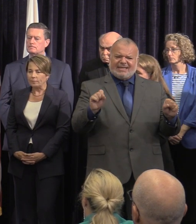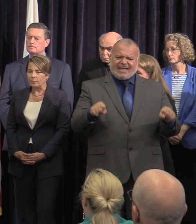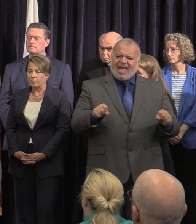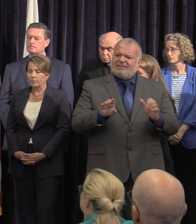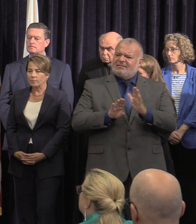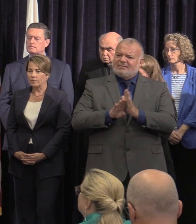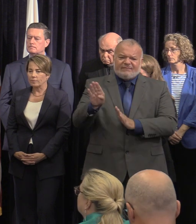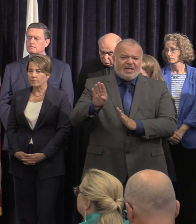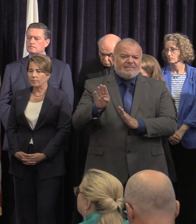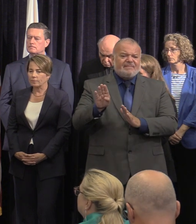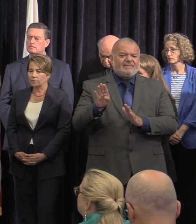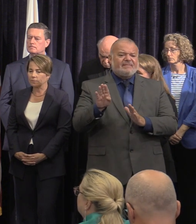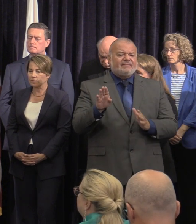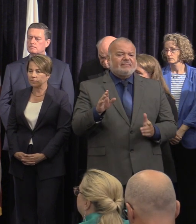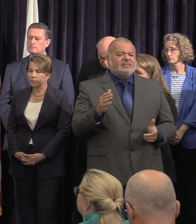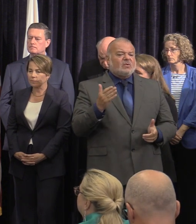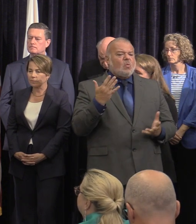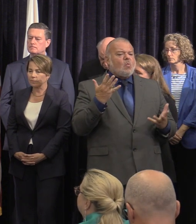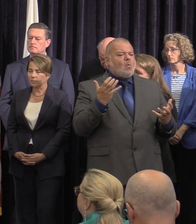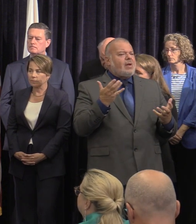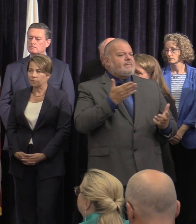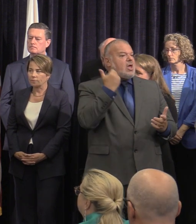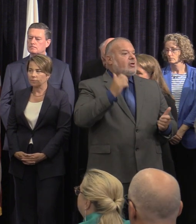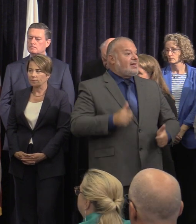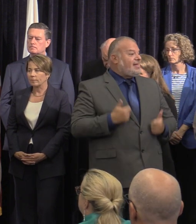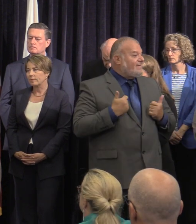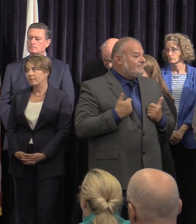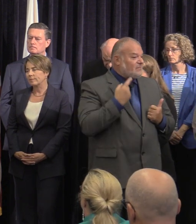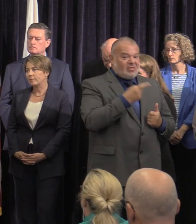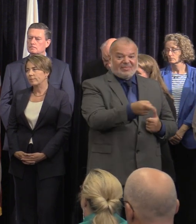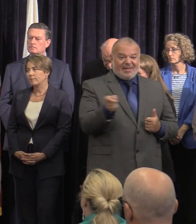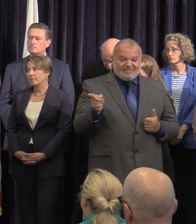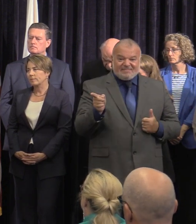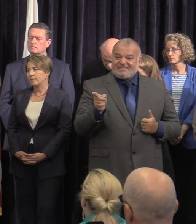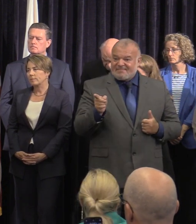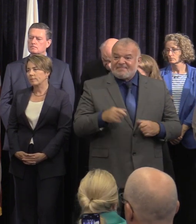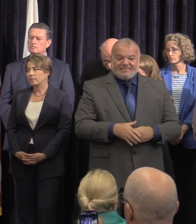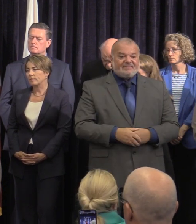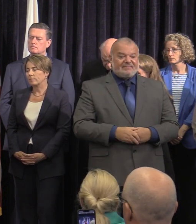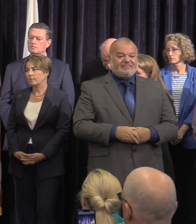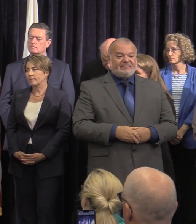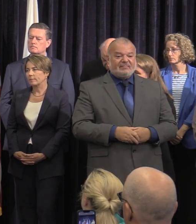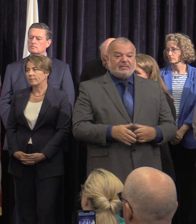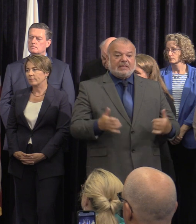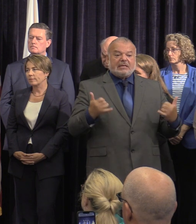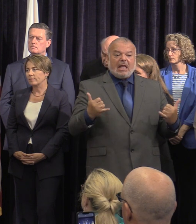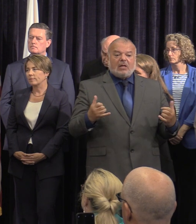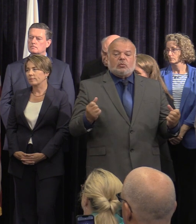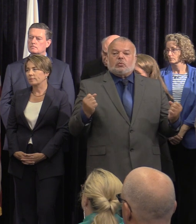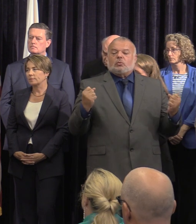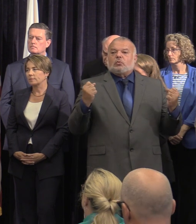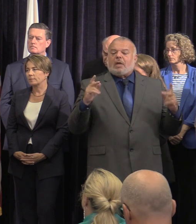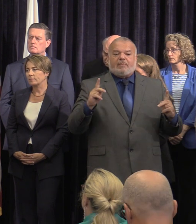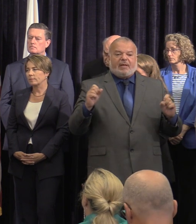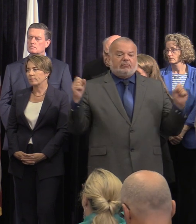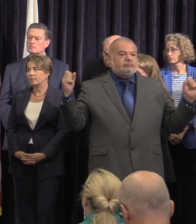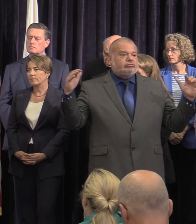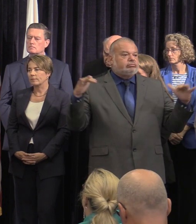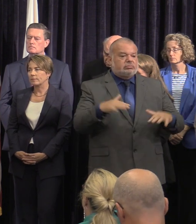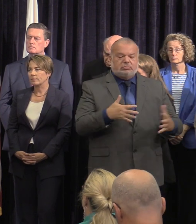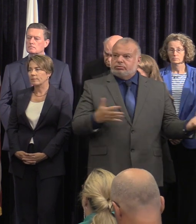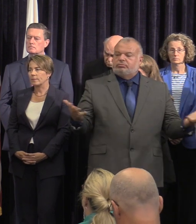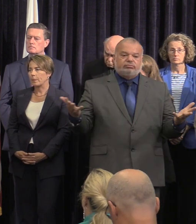them, seeking a better life for their families. But the fact is, with the current surge, this is not a crisis that our family shelter